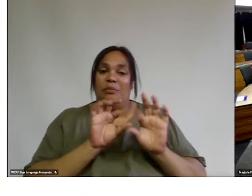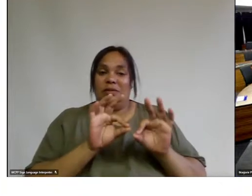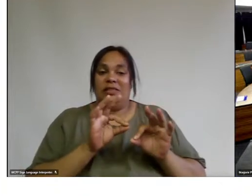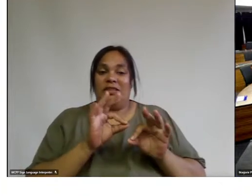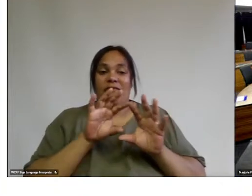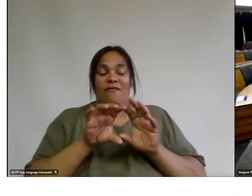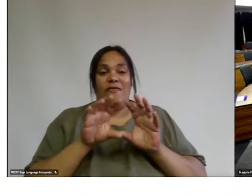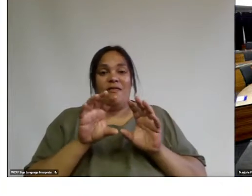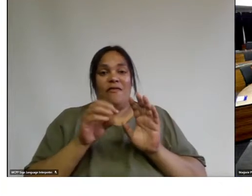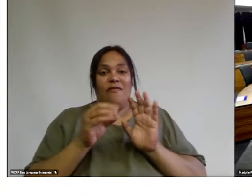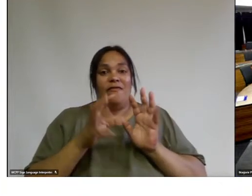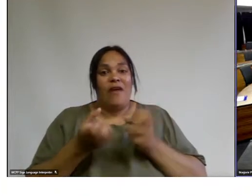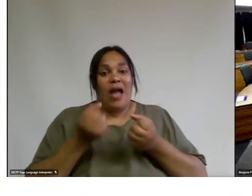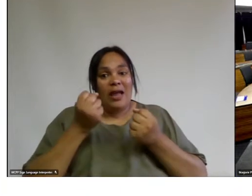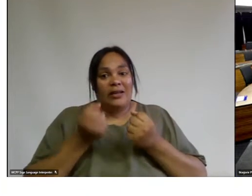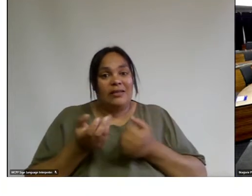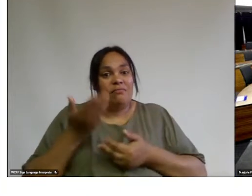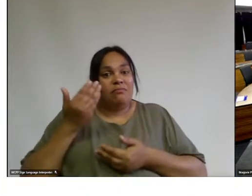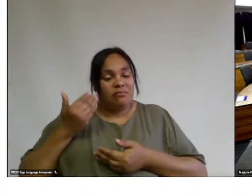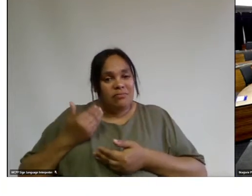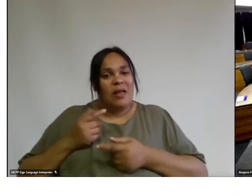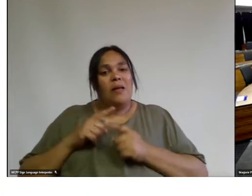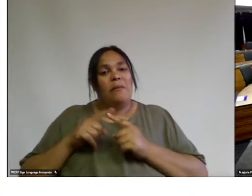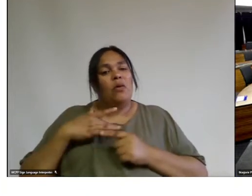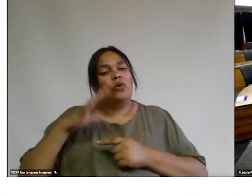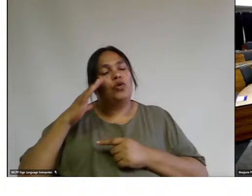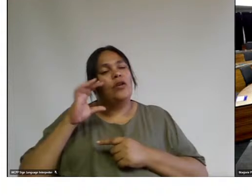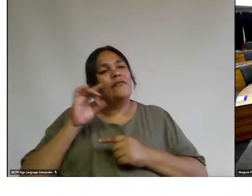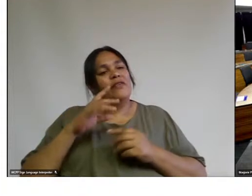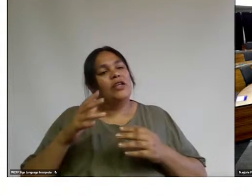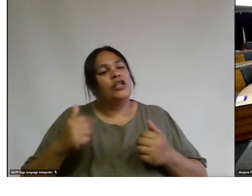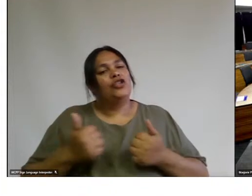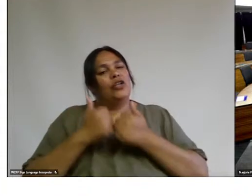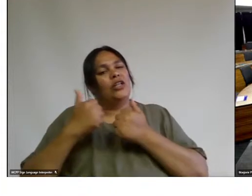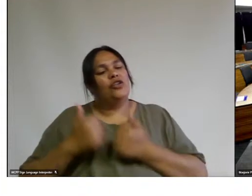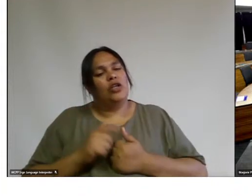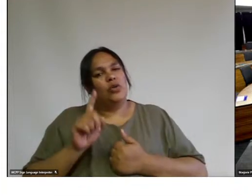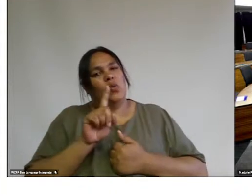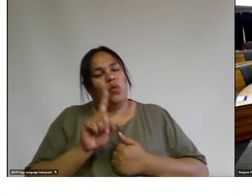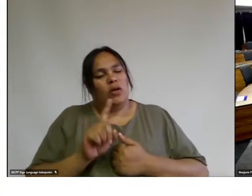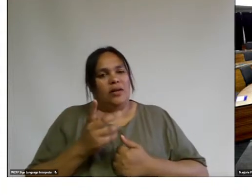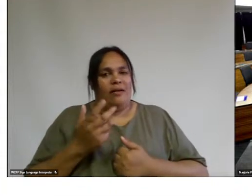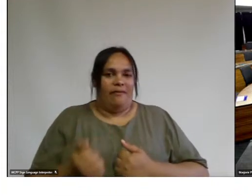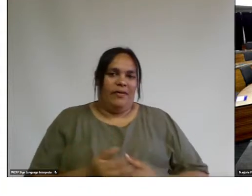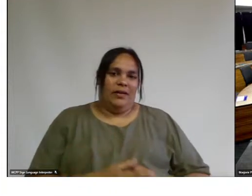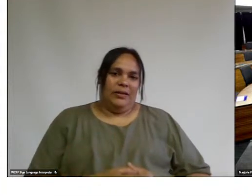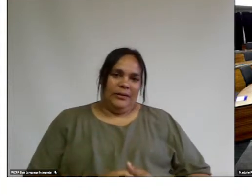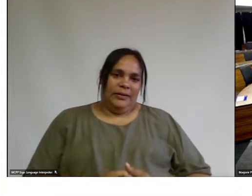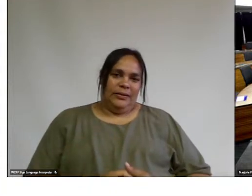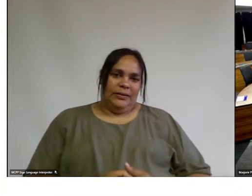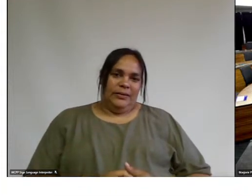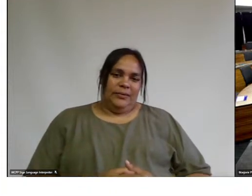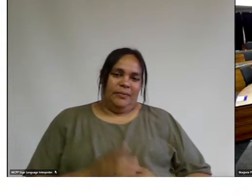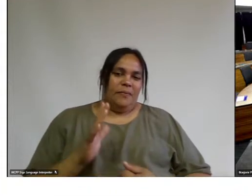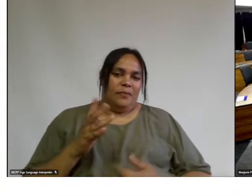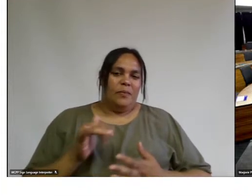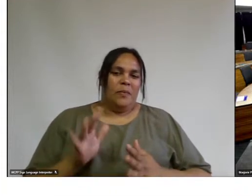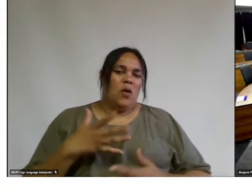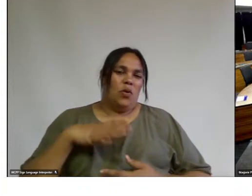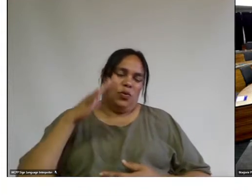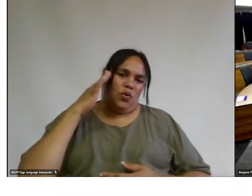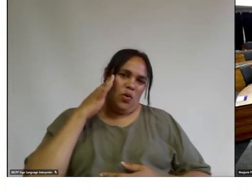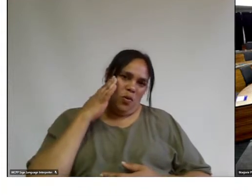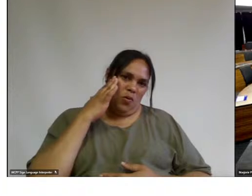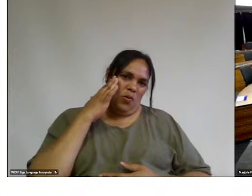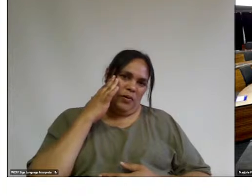previous years. I just wanted to get a sense as to what's the challenge in having this particular finding addressed. Just wanted to know that.